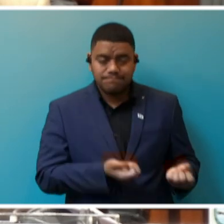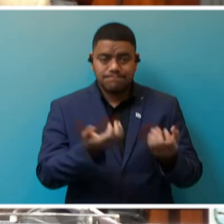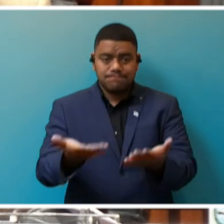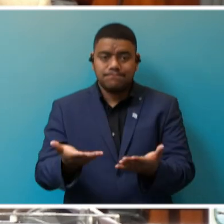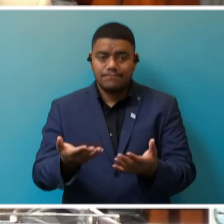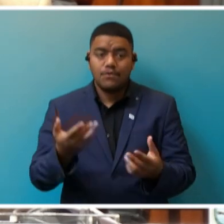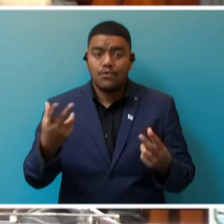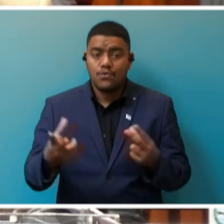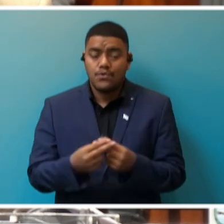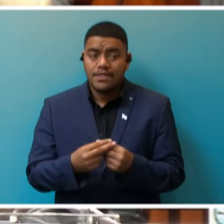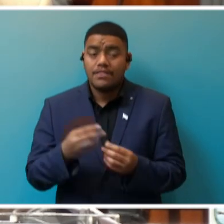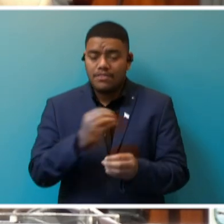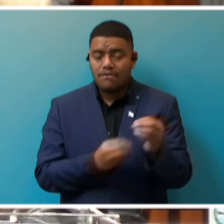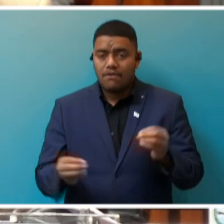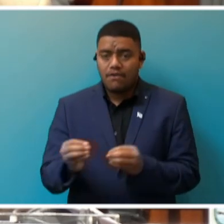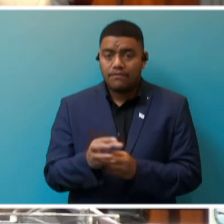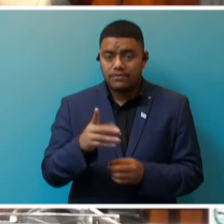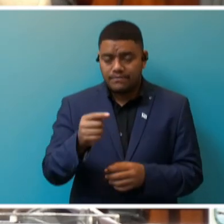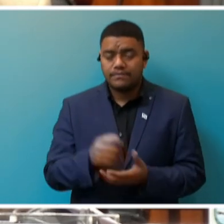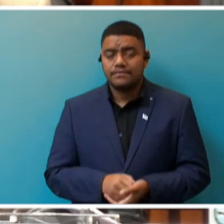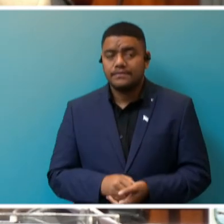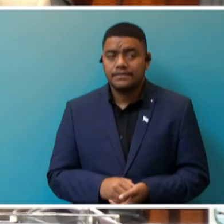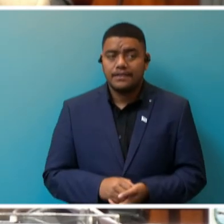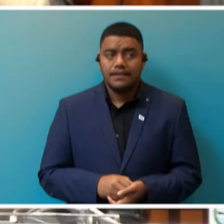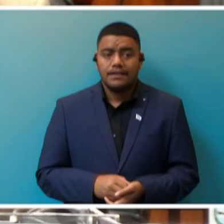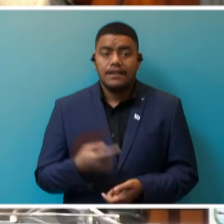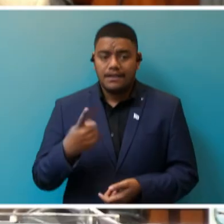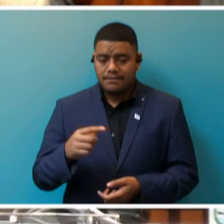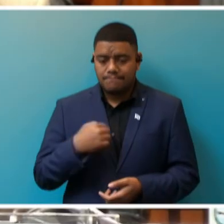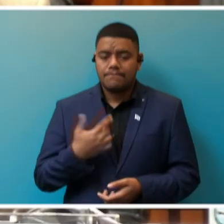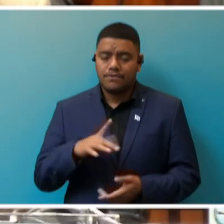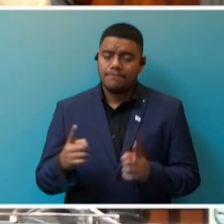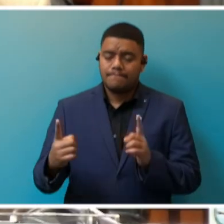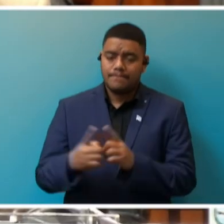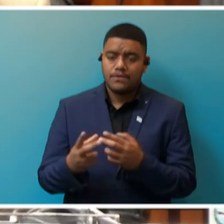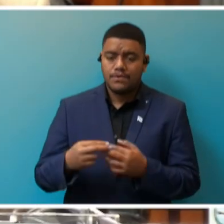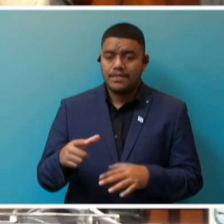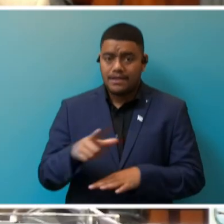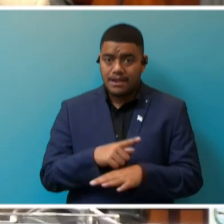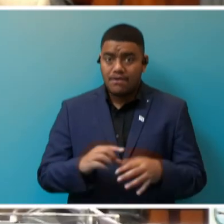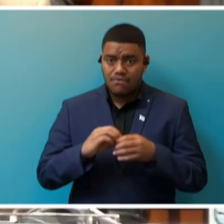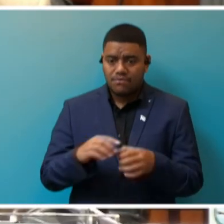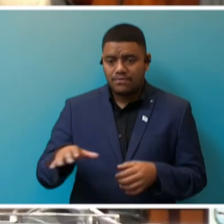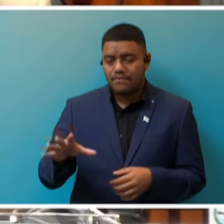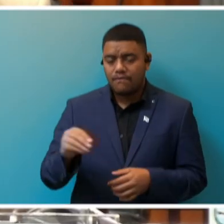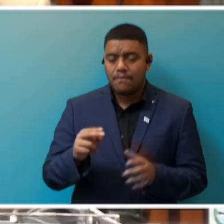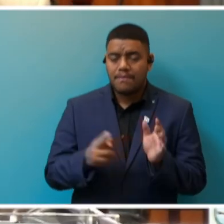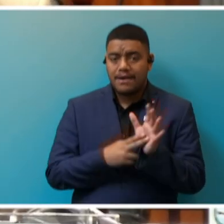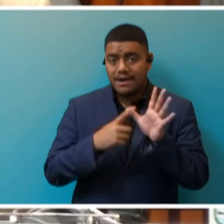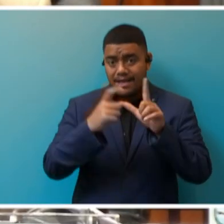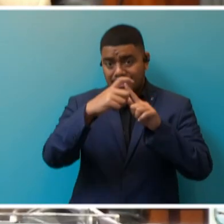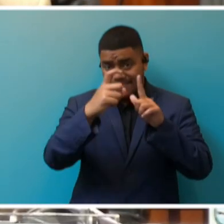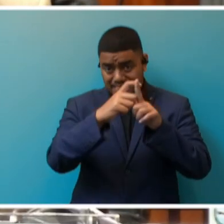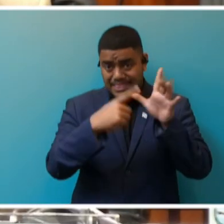the Office of the Solicitor General. And I have also met with the landowning unit from Nadala, and